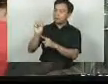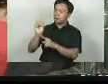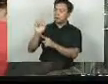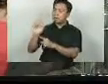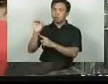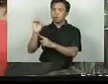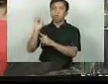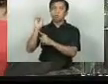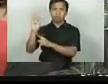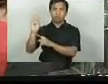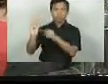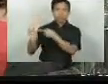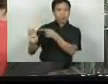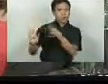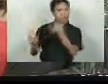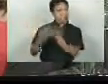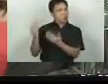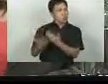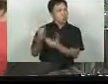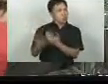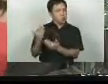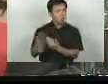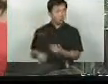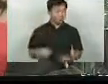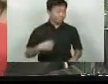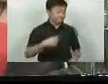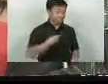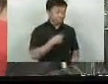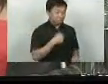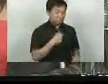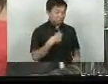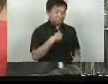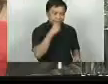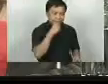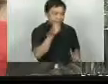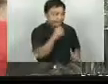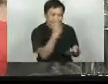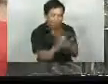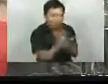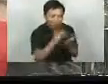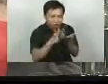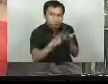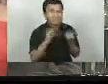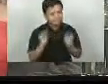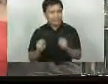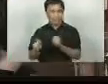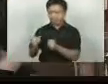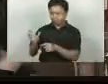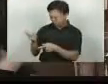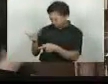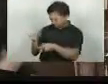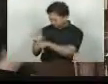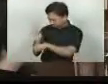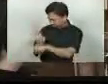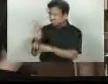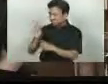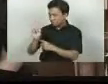easy to use, and even a non-accountant can use it. Okay. Jean, let us know, what